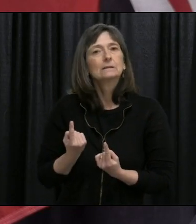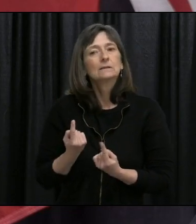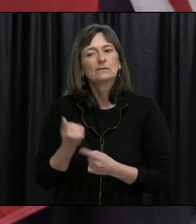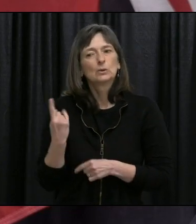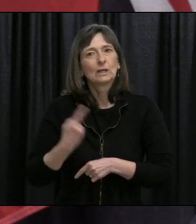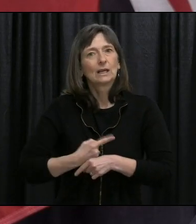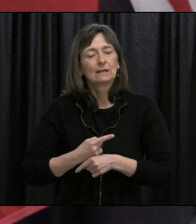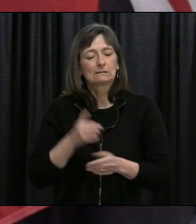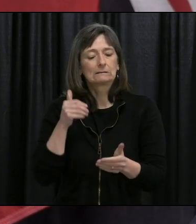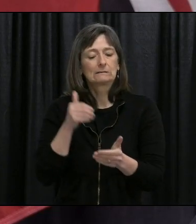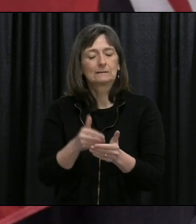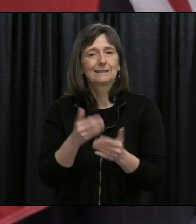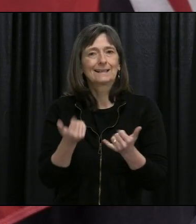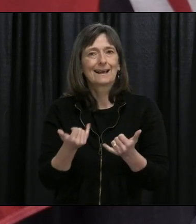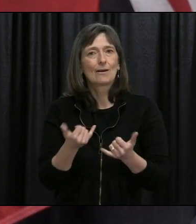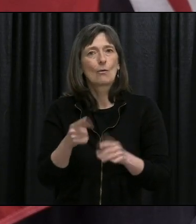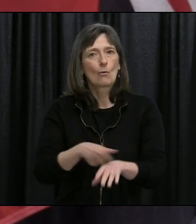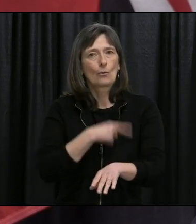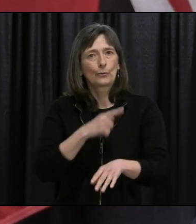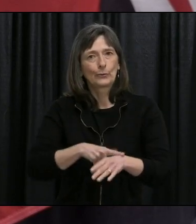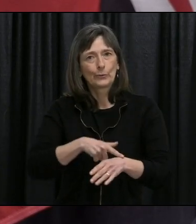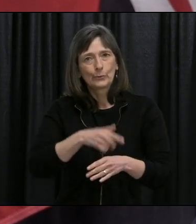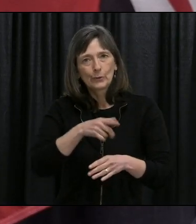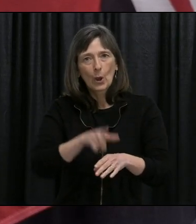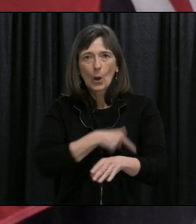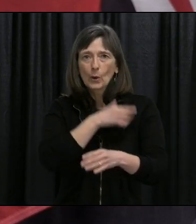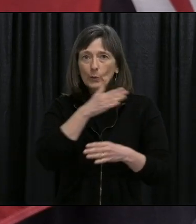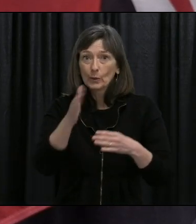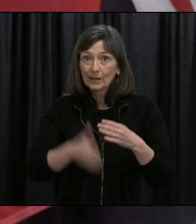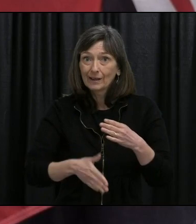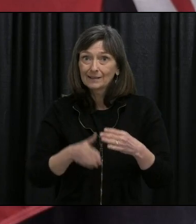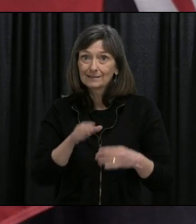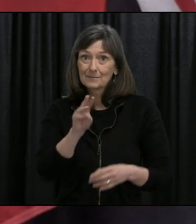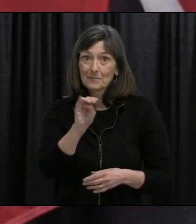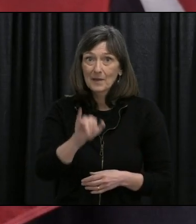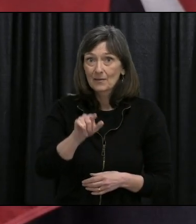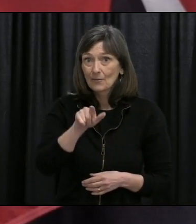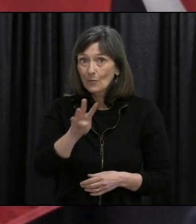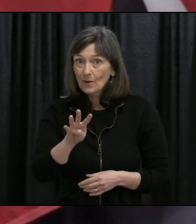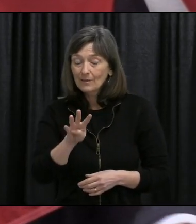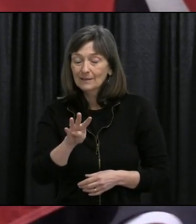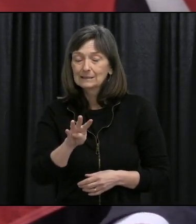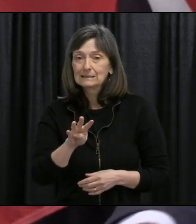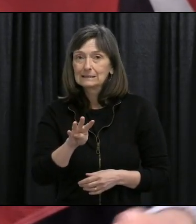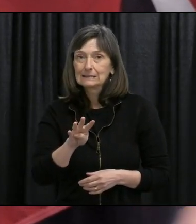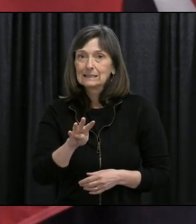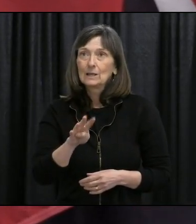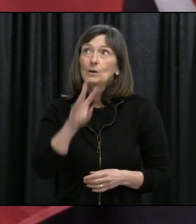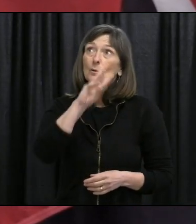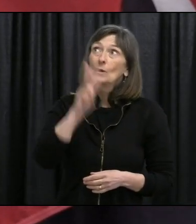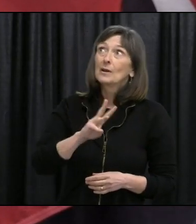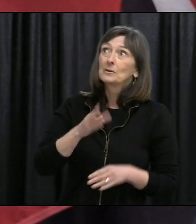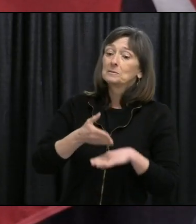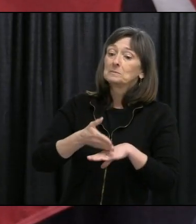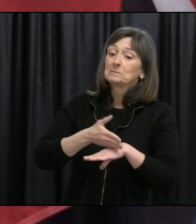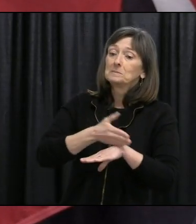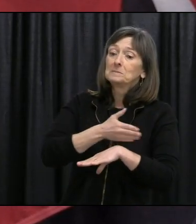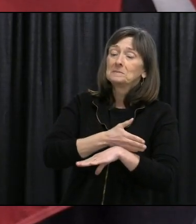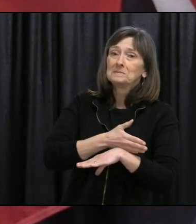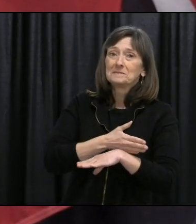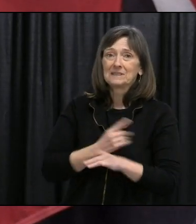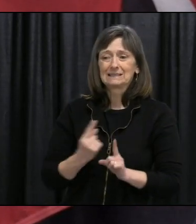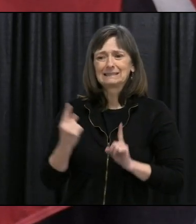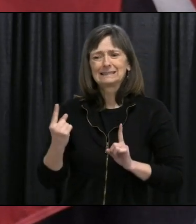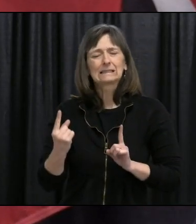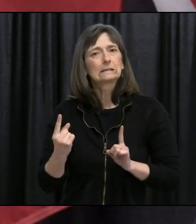heading into the May 2-4 weekend, and we appreciate that as the weather gets nicer, physical distancing is becoming frustrating for some. We know you